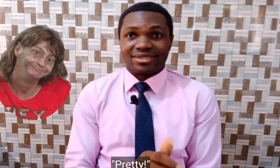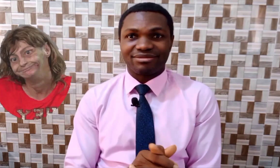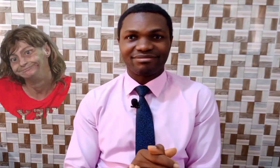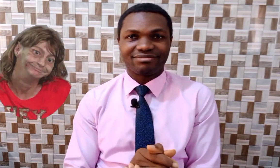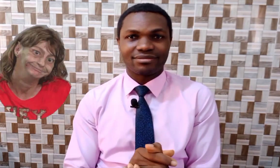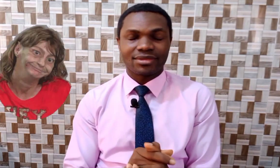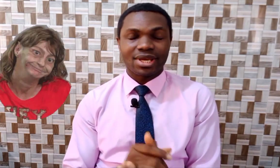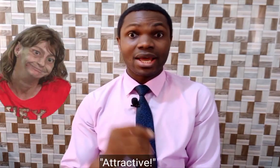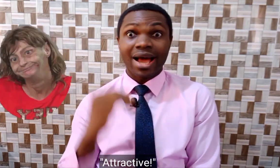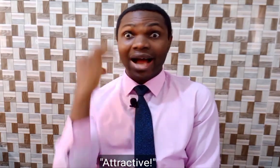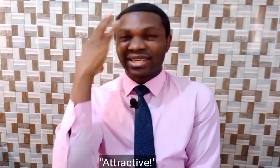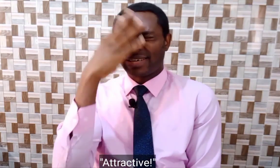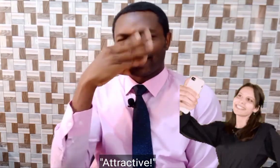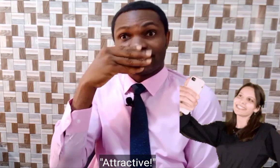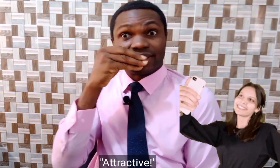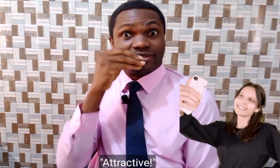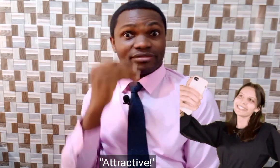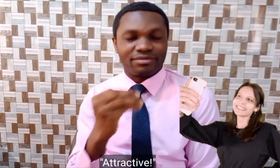pretty,